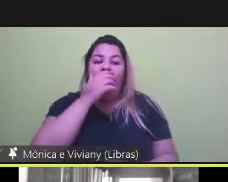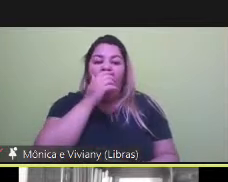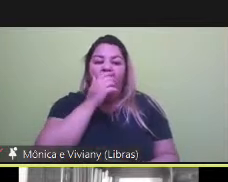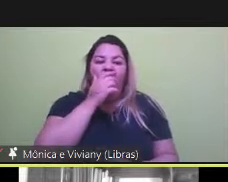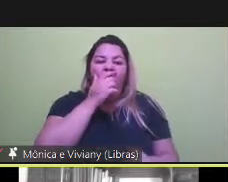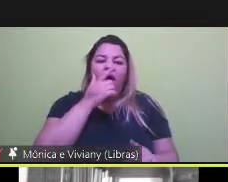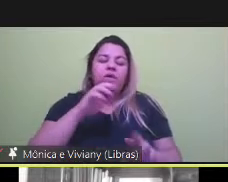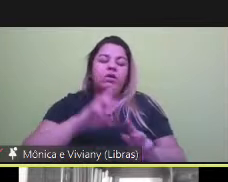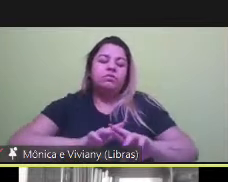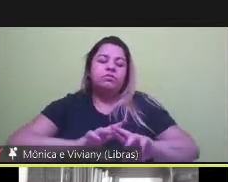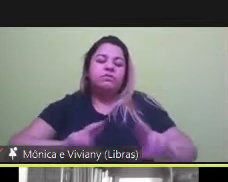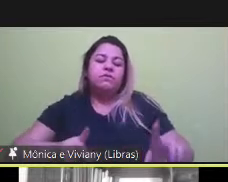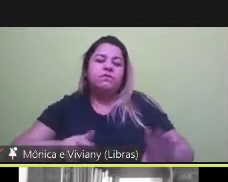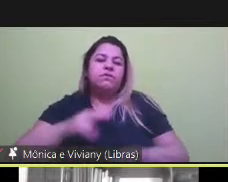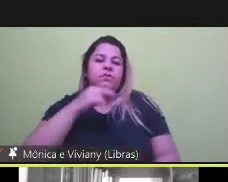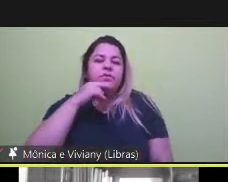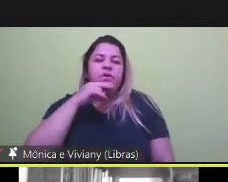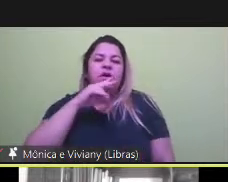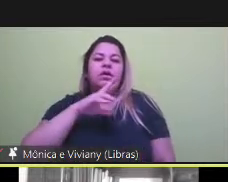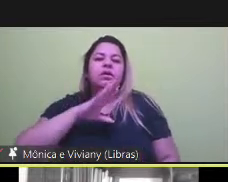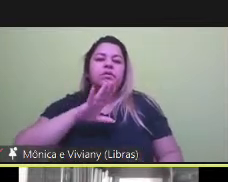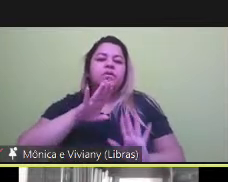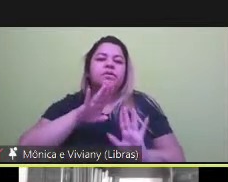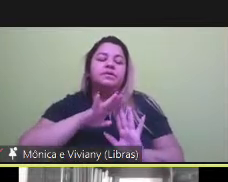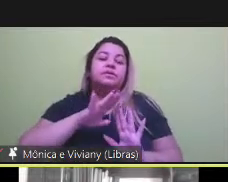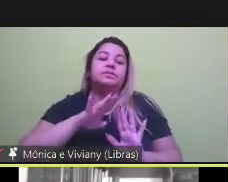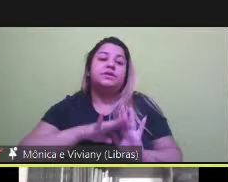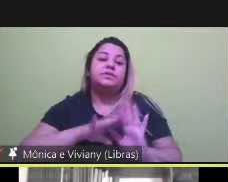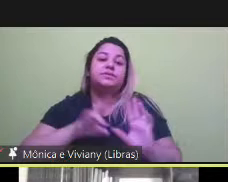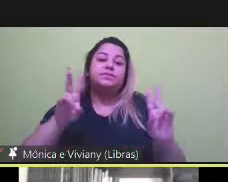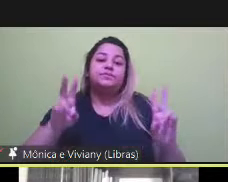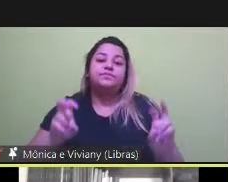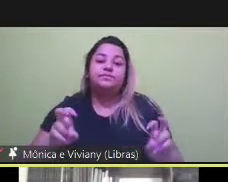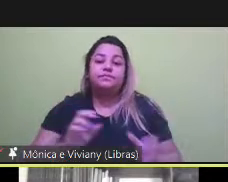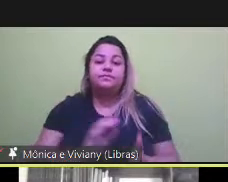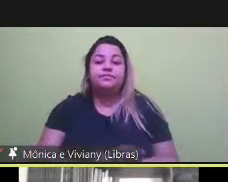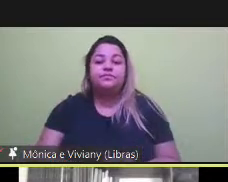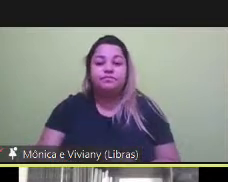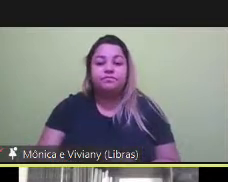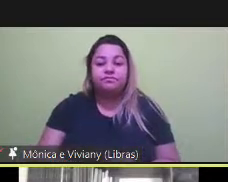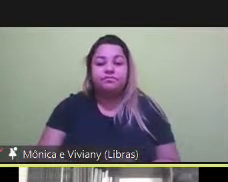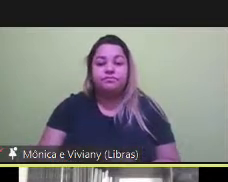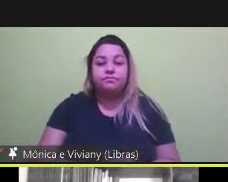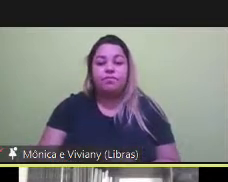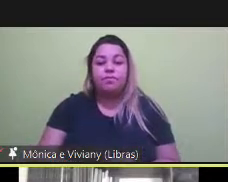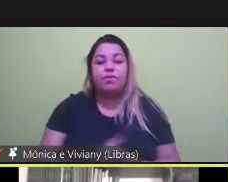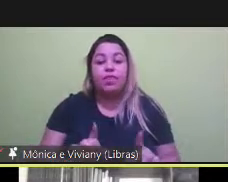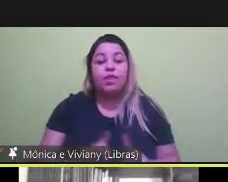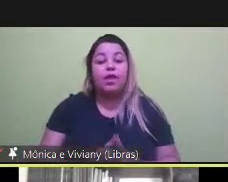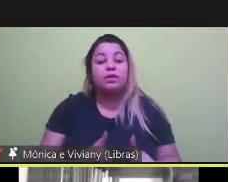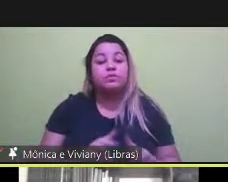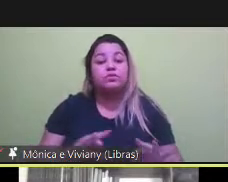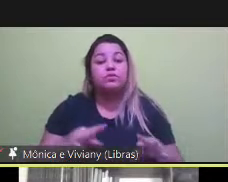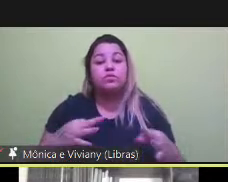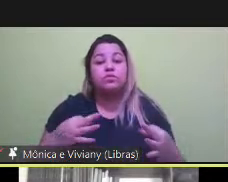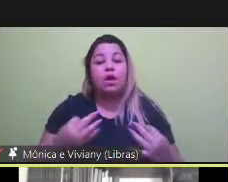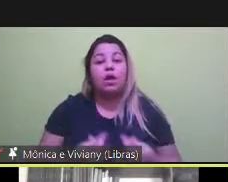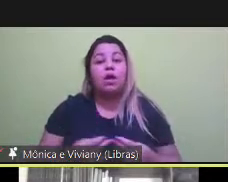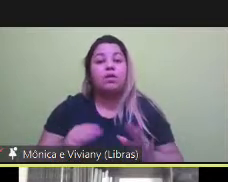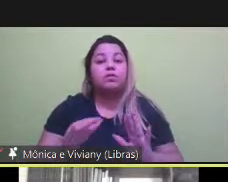allowing the integration of the different programs and to have a more broad program, and that would last for a longer time.